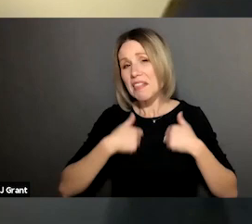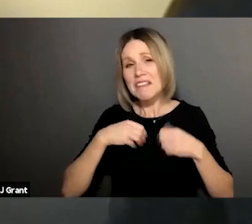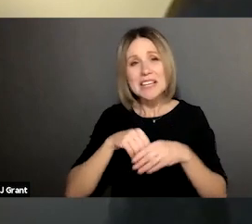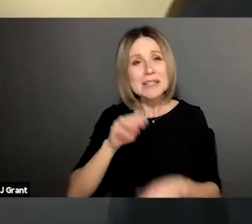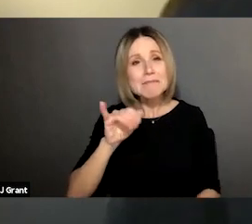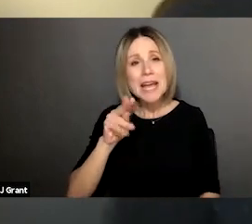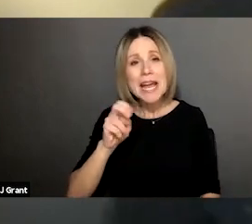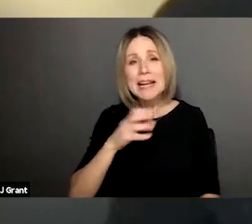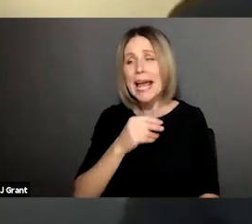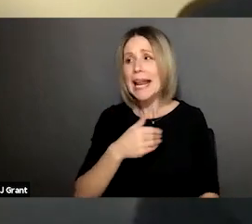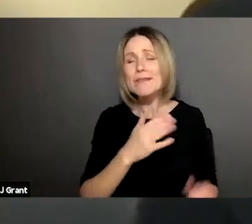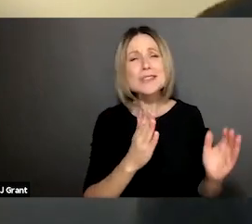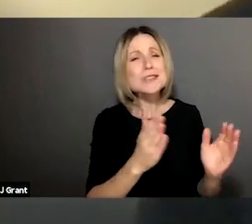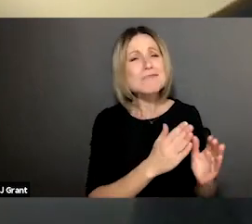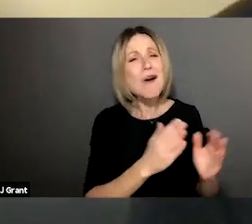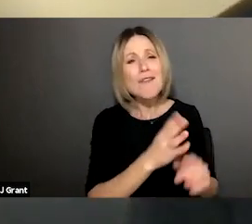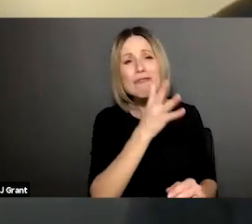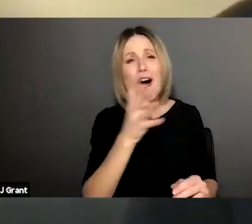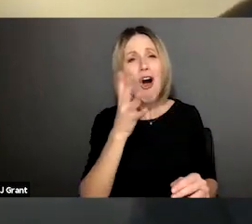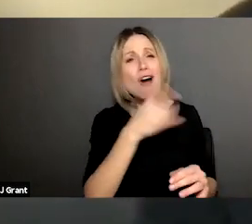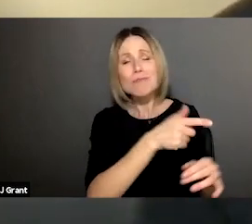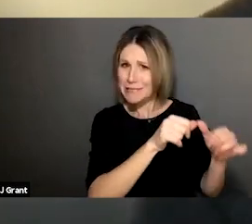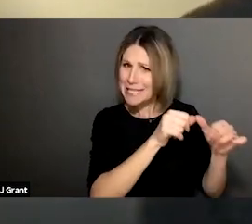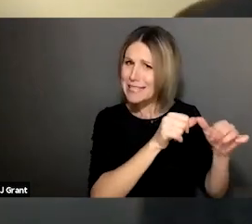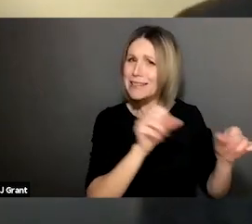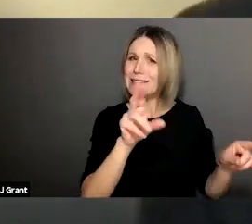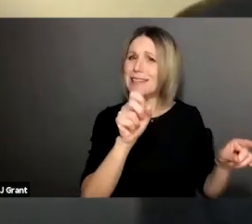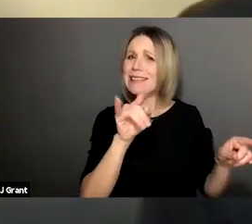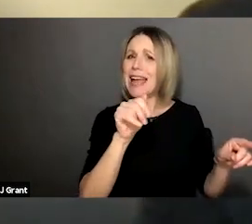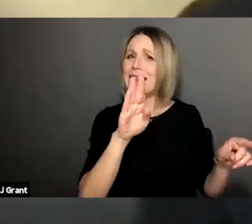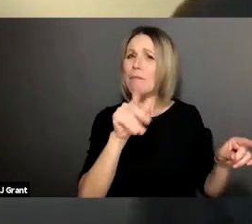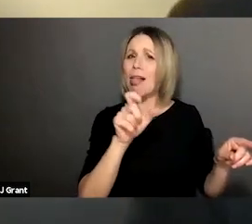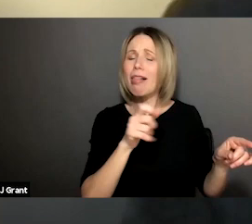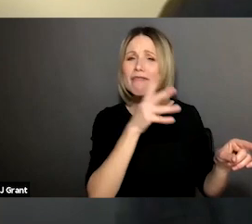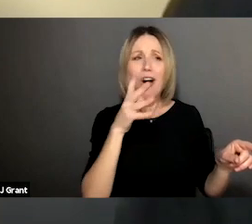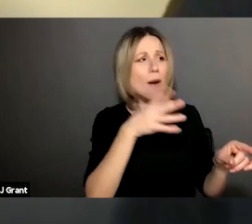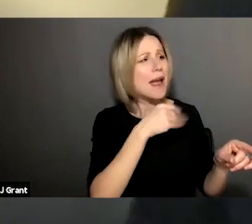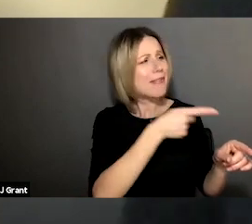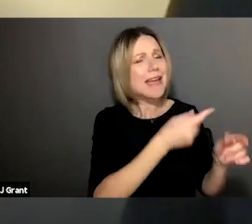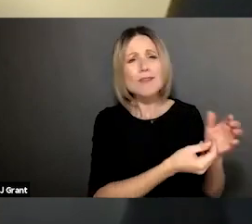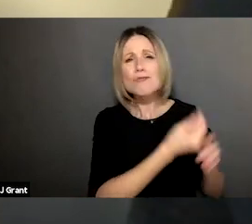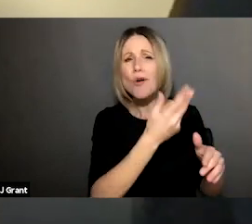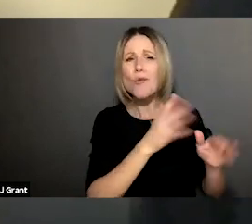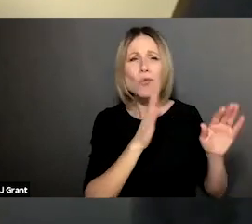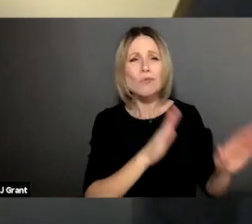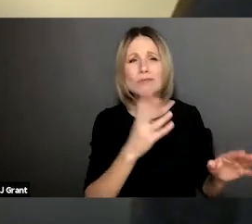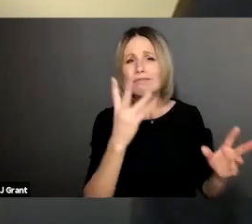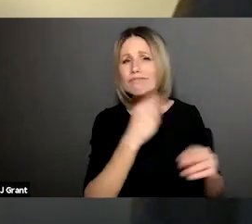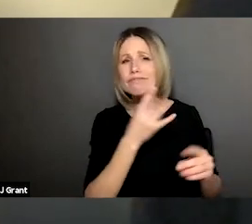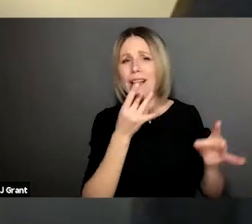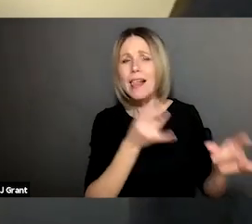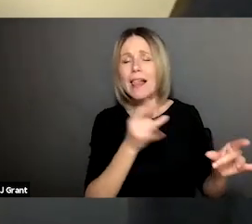sustainable farm that's producing the greatest lamb in the world and you can eat that sometimes too.